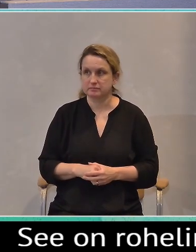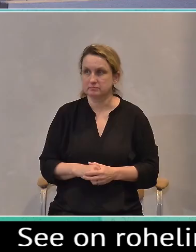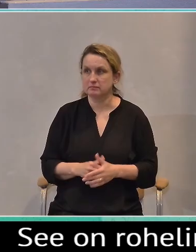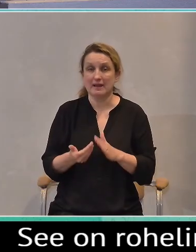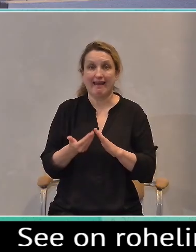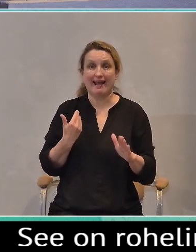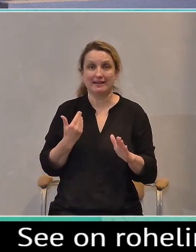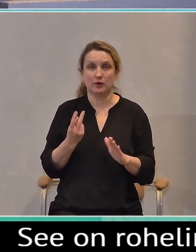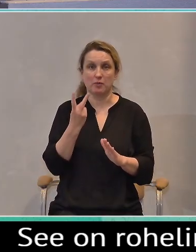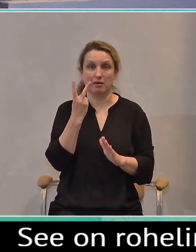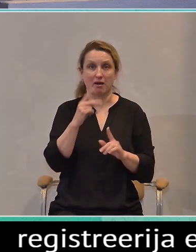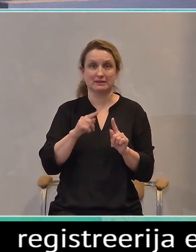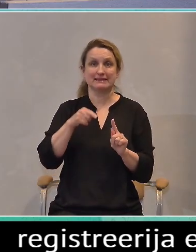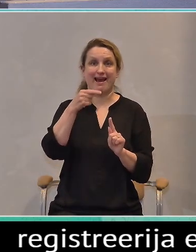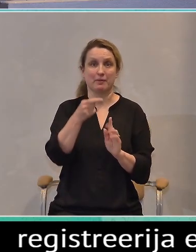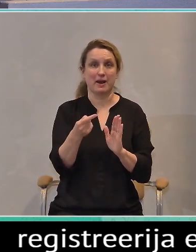vulnerable situation.